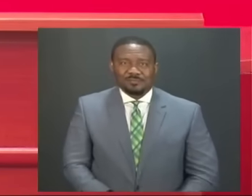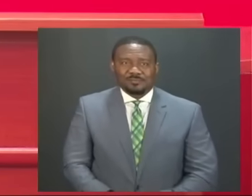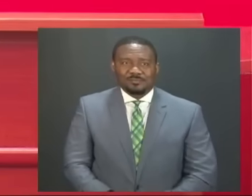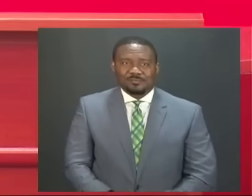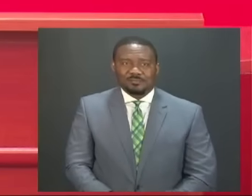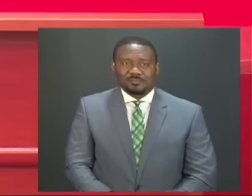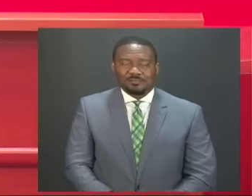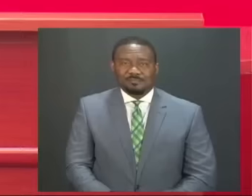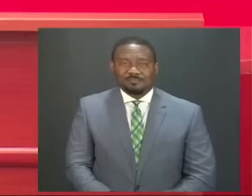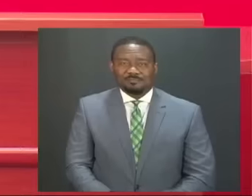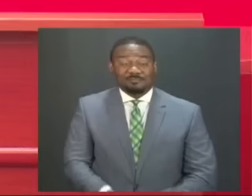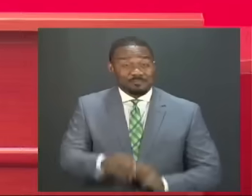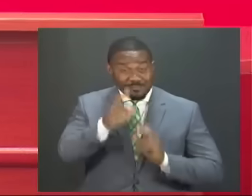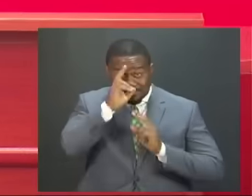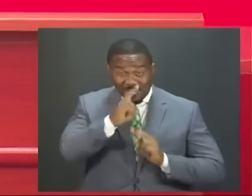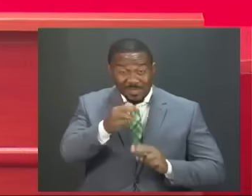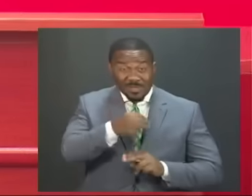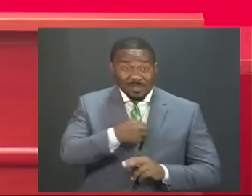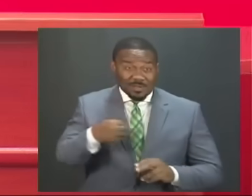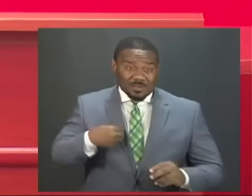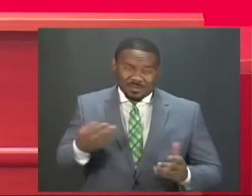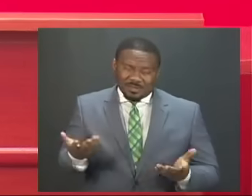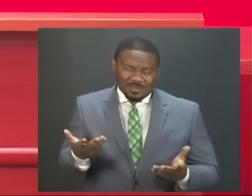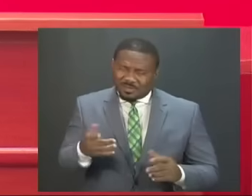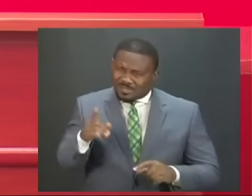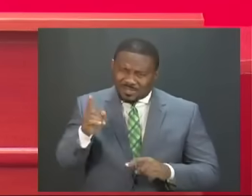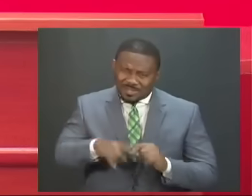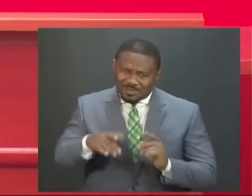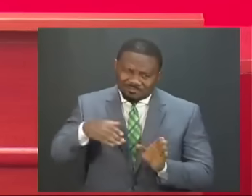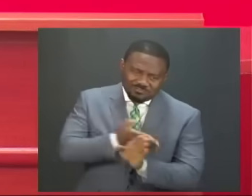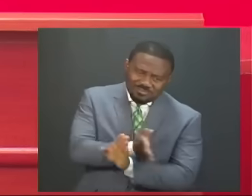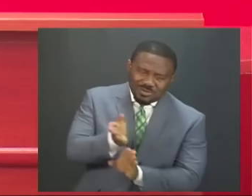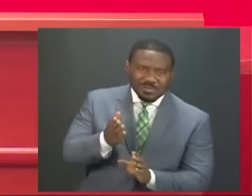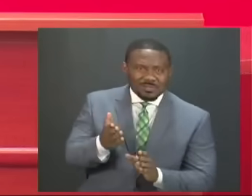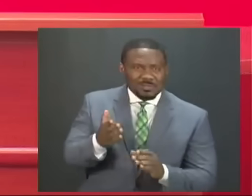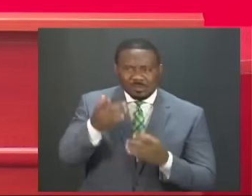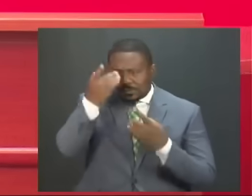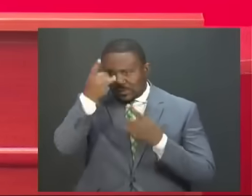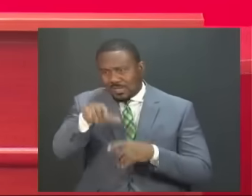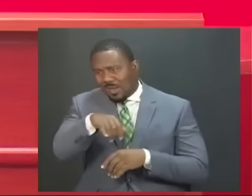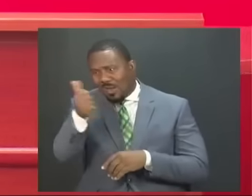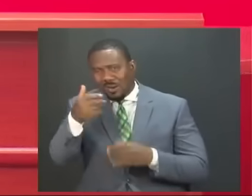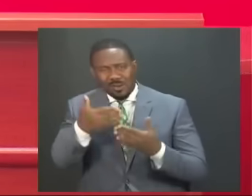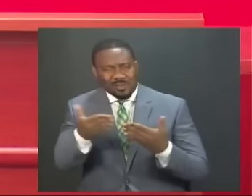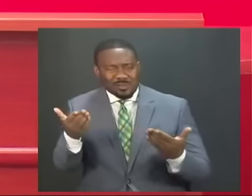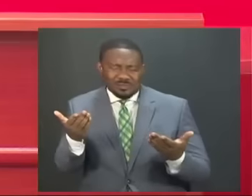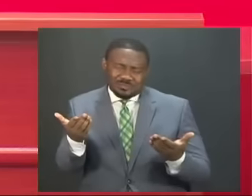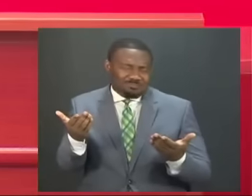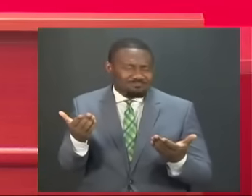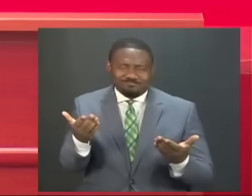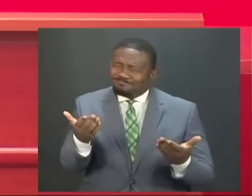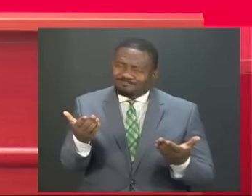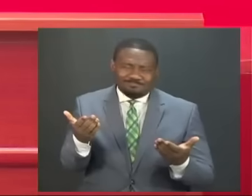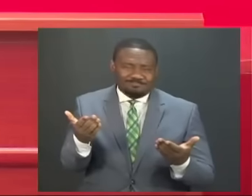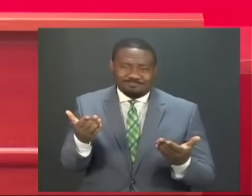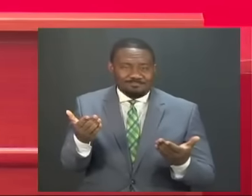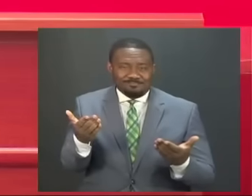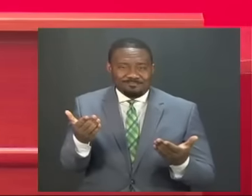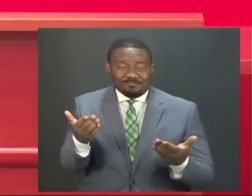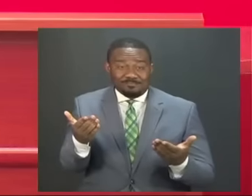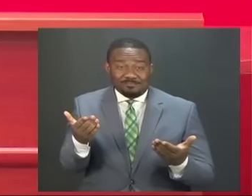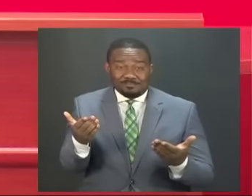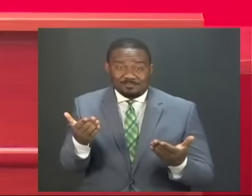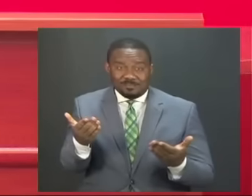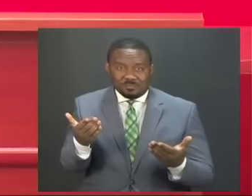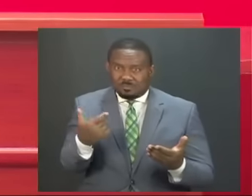So, honourable members, we can't pass through the back door to do what is yet to be admitted. This is not